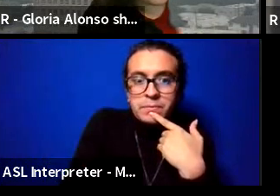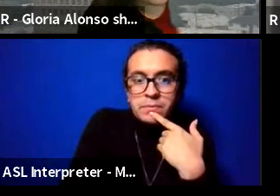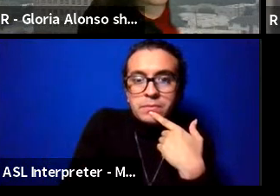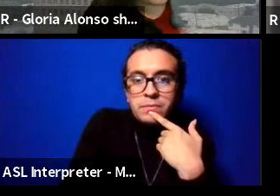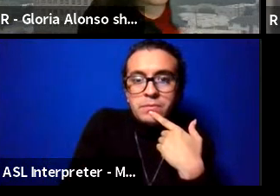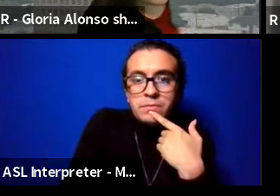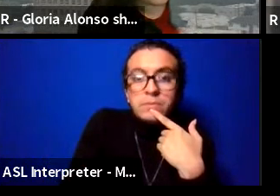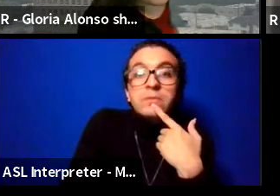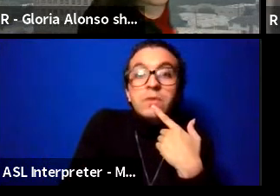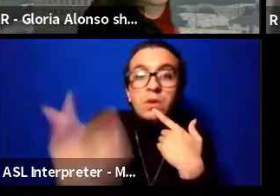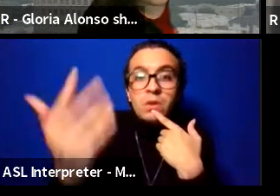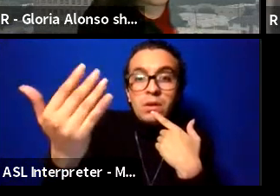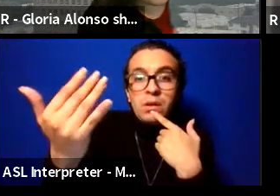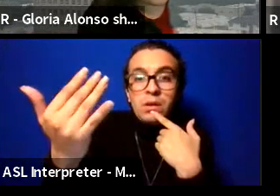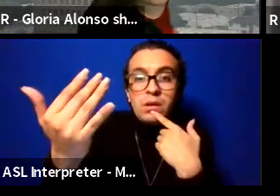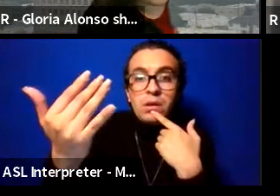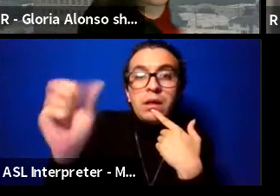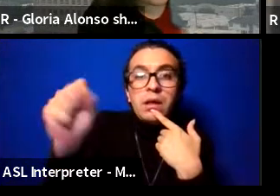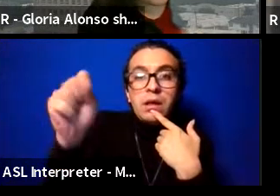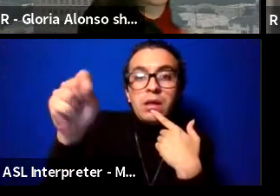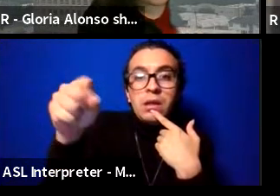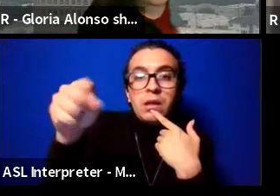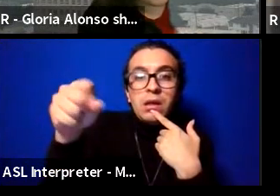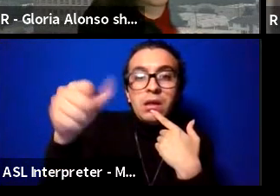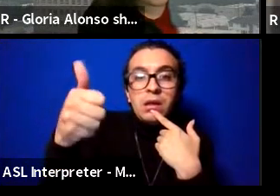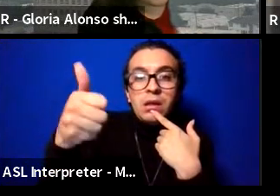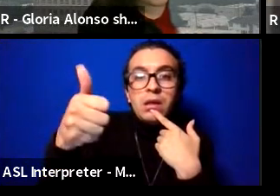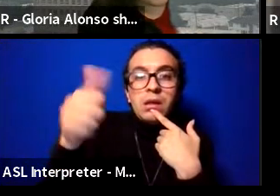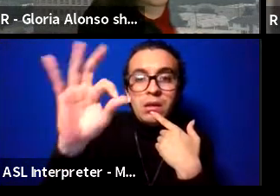And then when the number's here, we can link them.